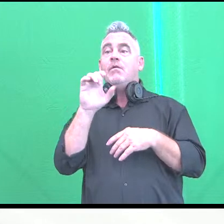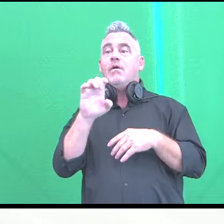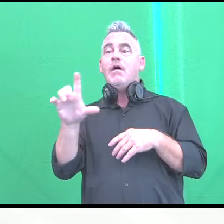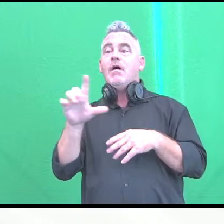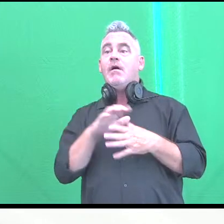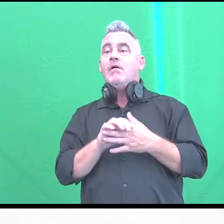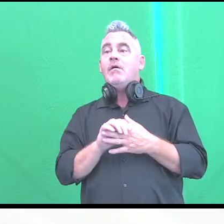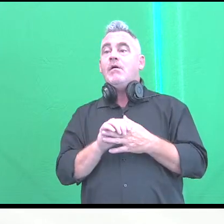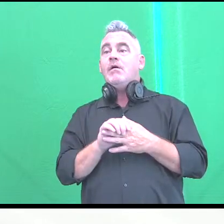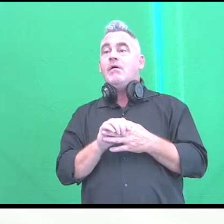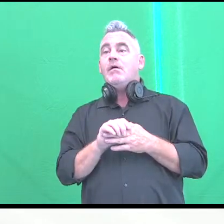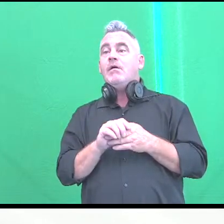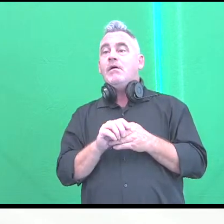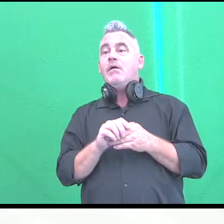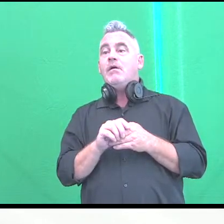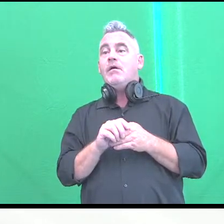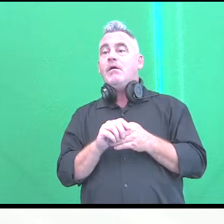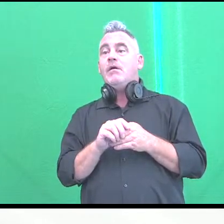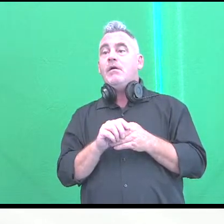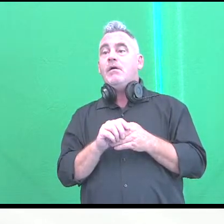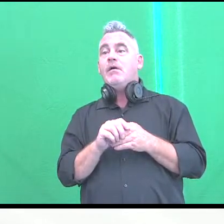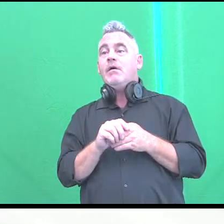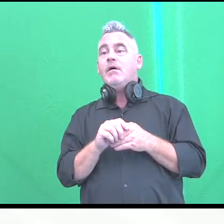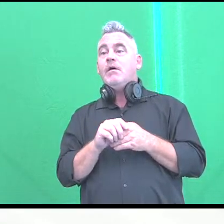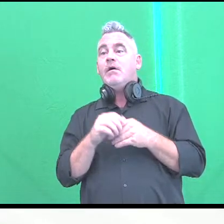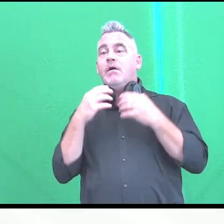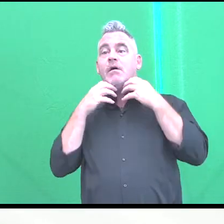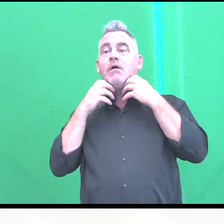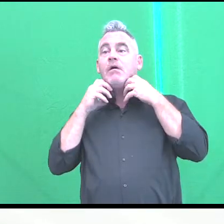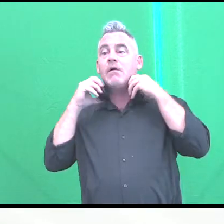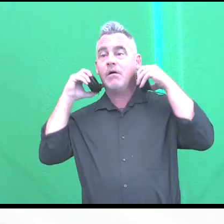items to report?